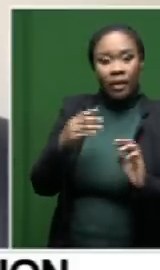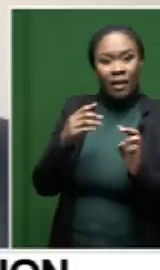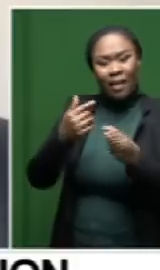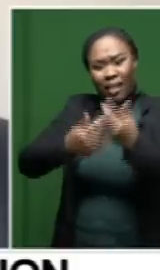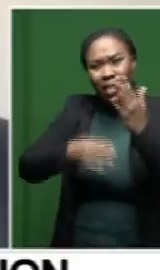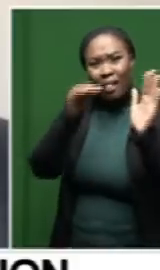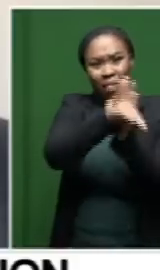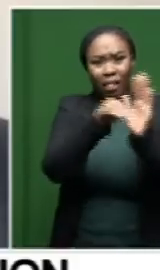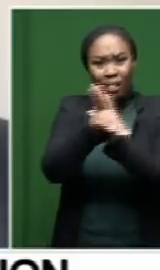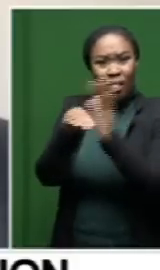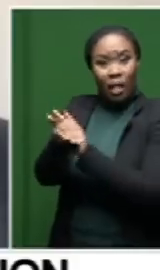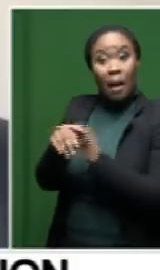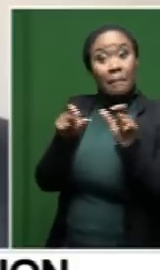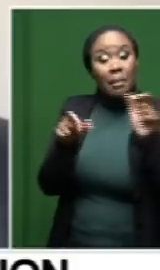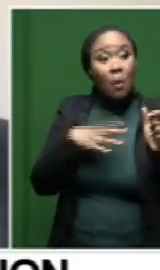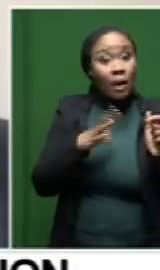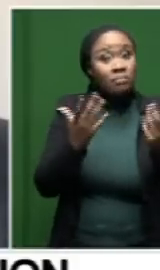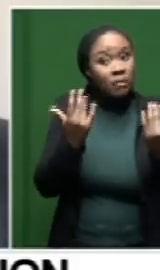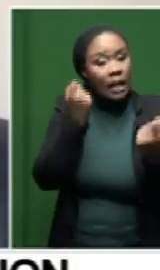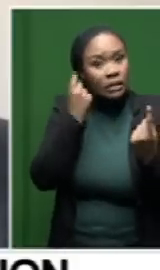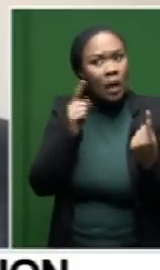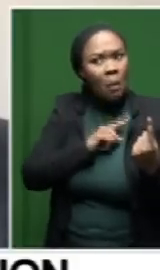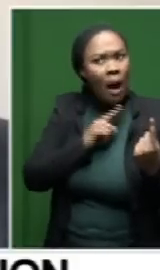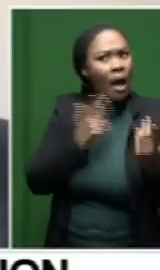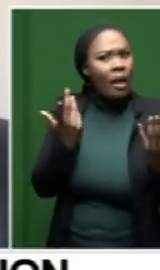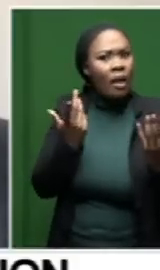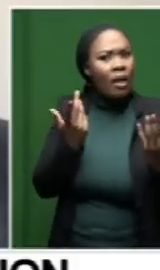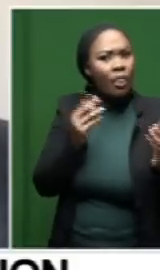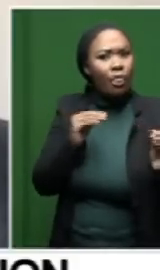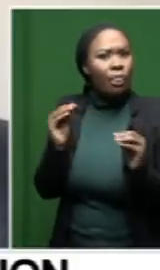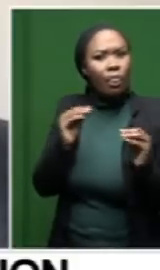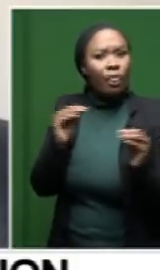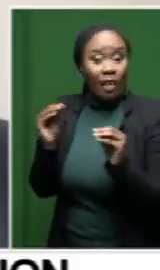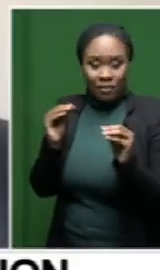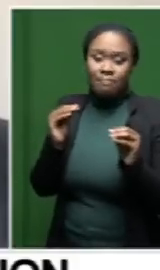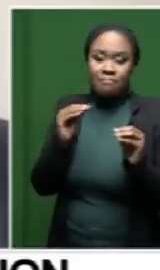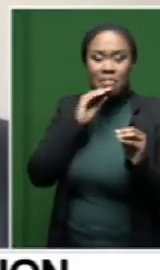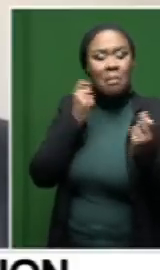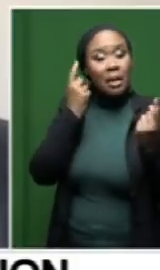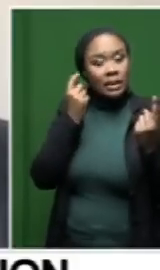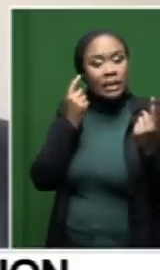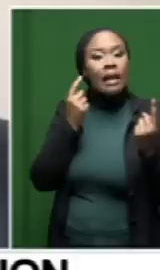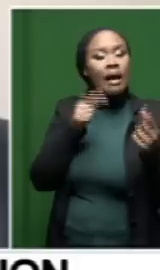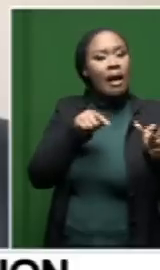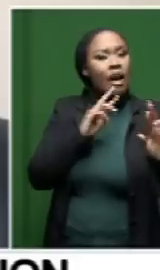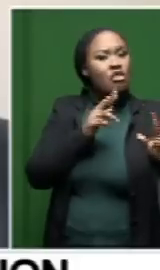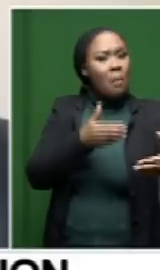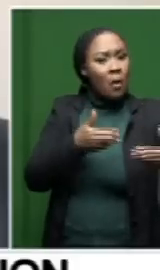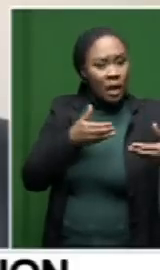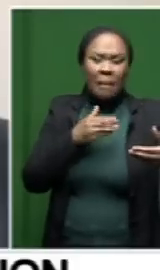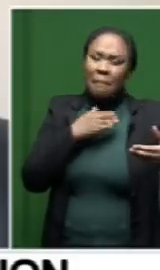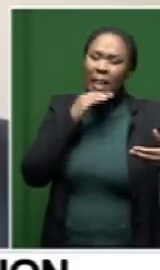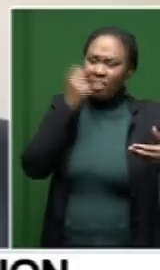think you've sobered our minds in terms of expectations, and we need to understand the complexity of this, which we do.